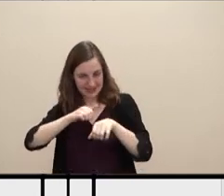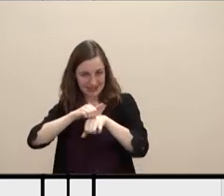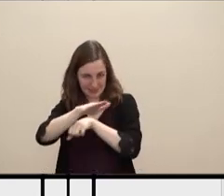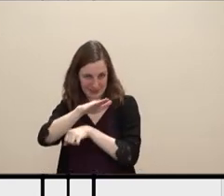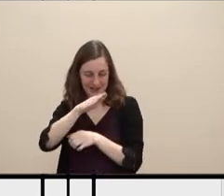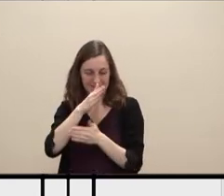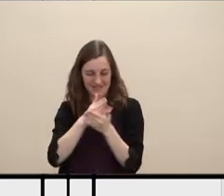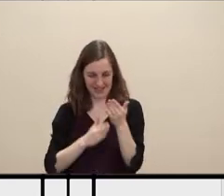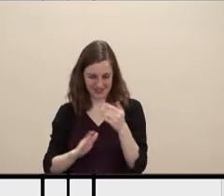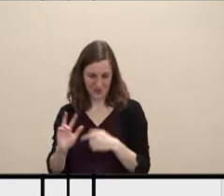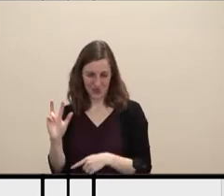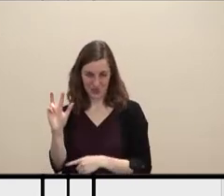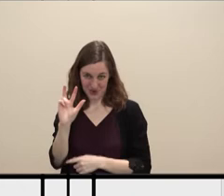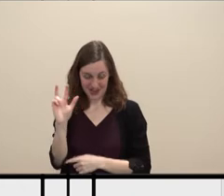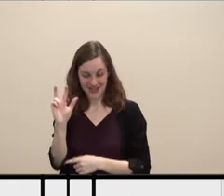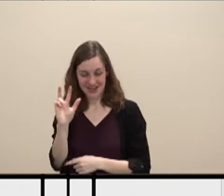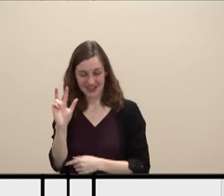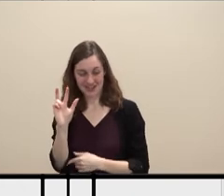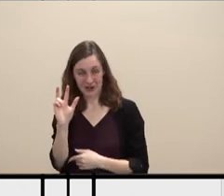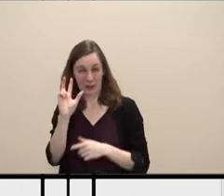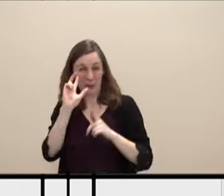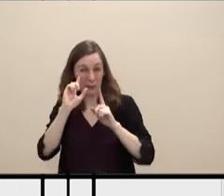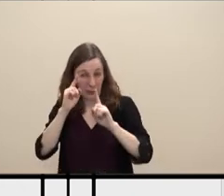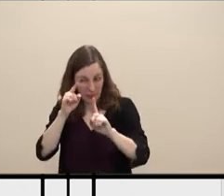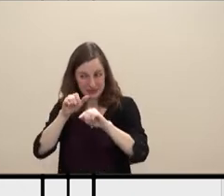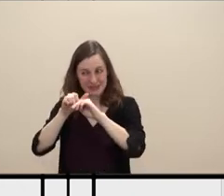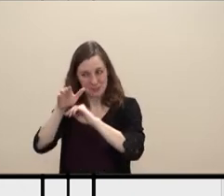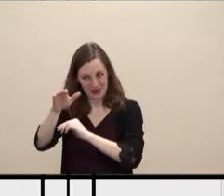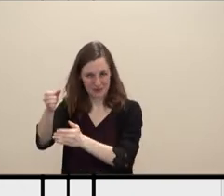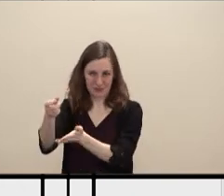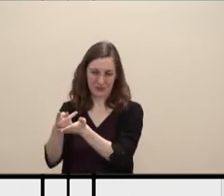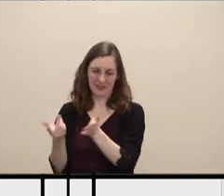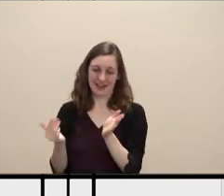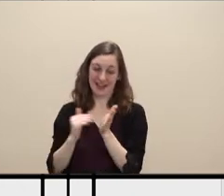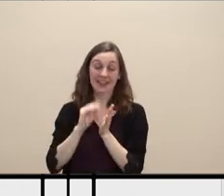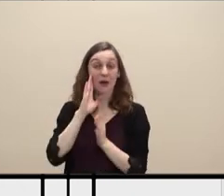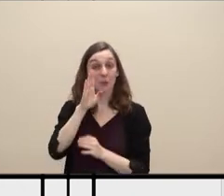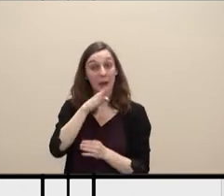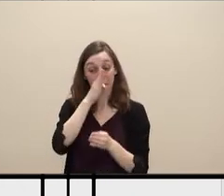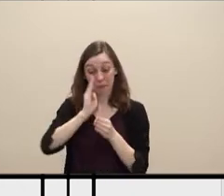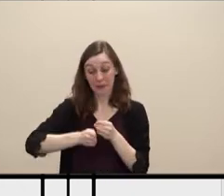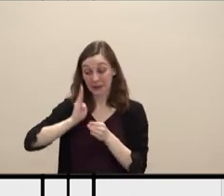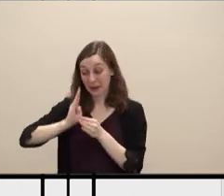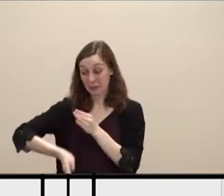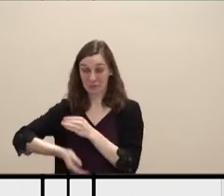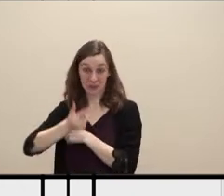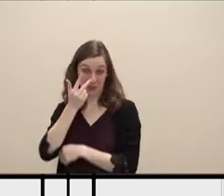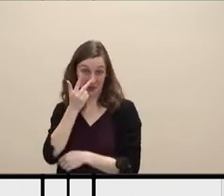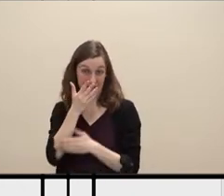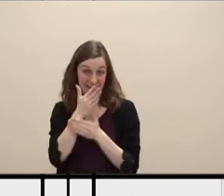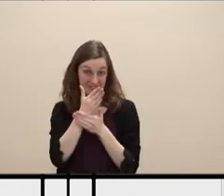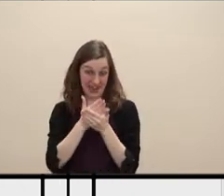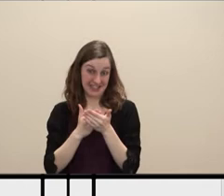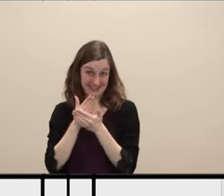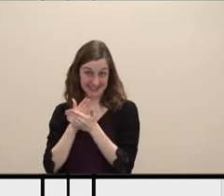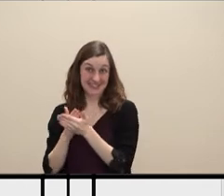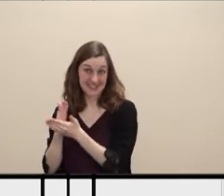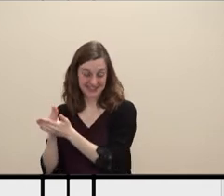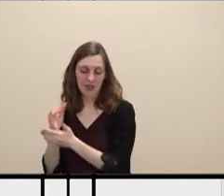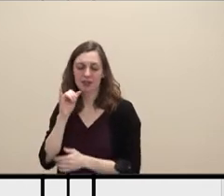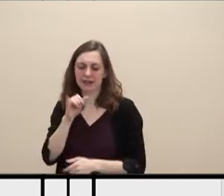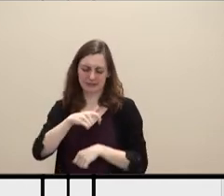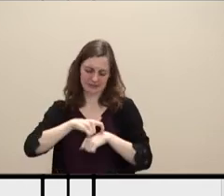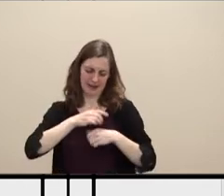three and hoping to submit that for approval. And that will complete our three phase-ins. But that's really the timeline for the